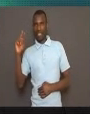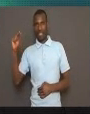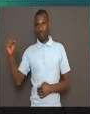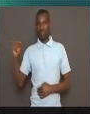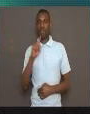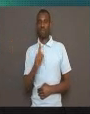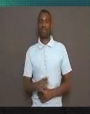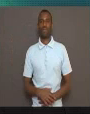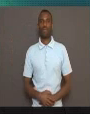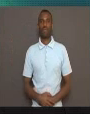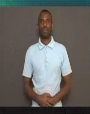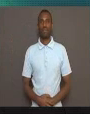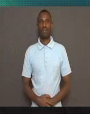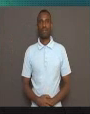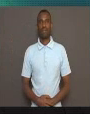4.9 newtons.